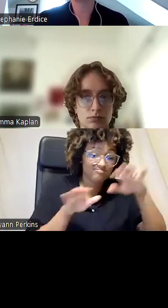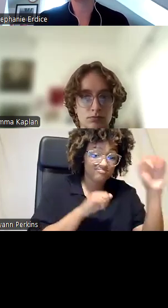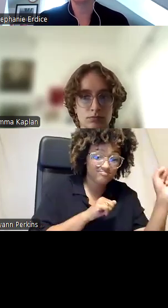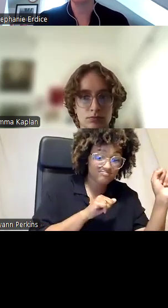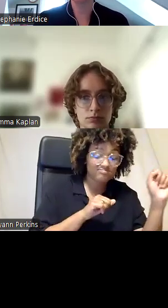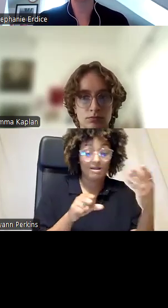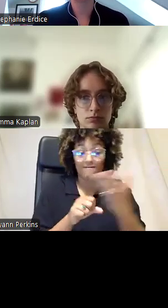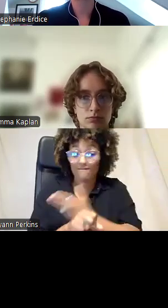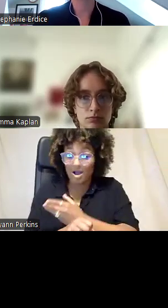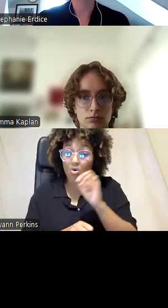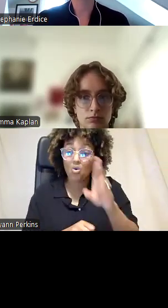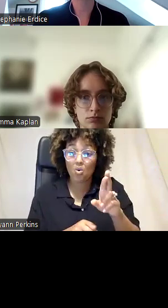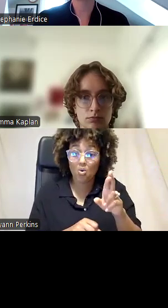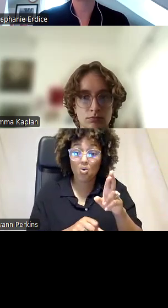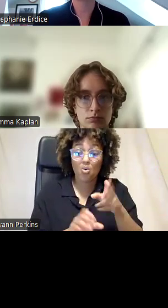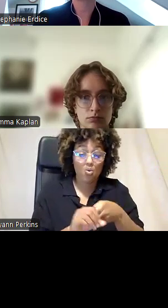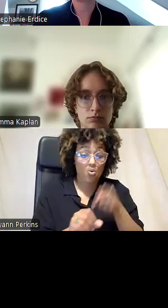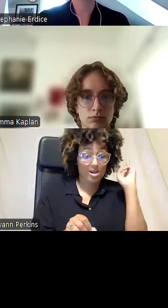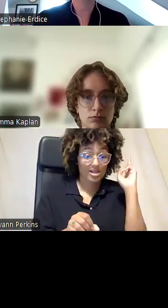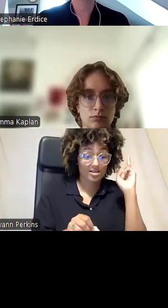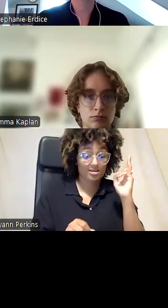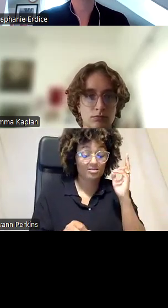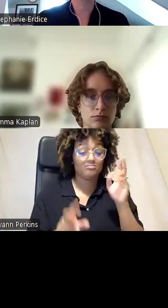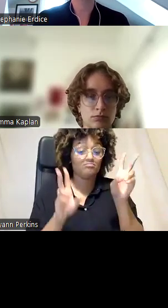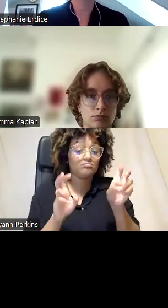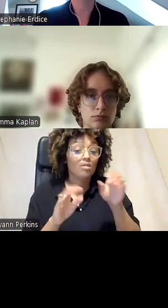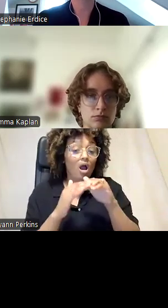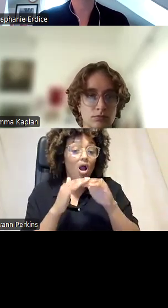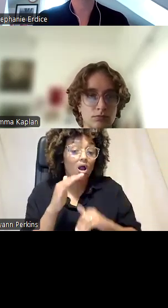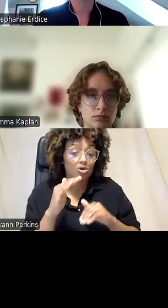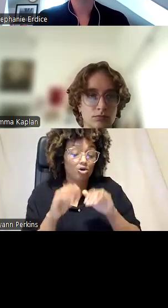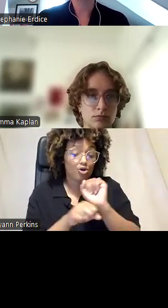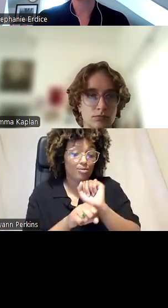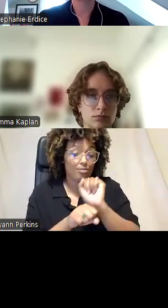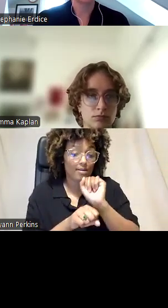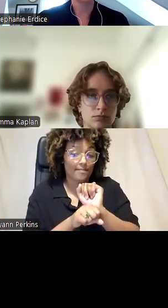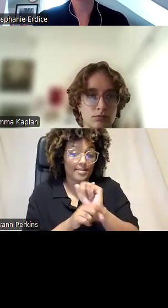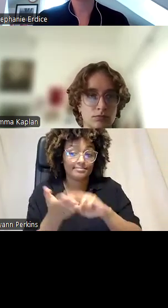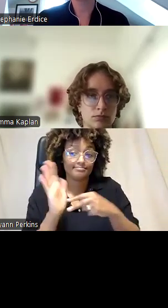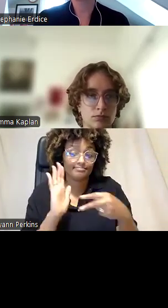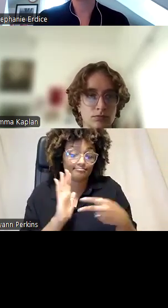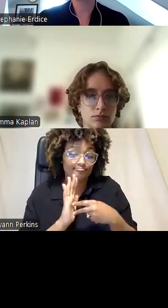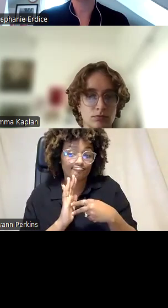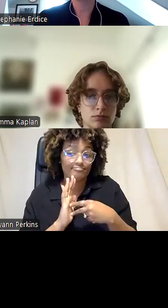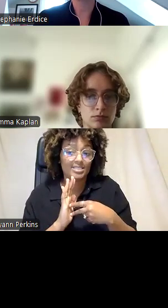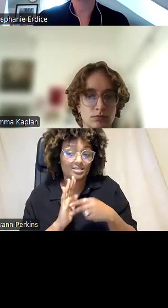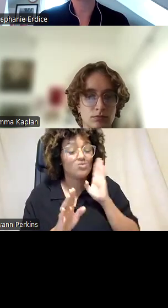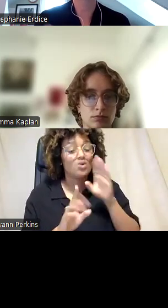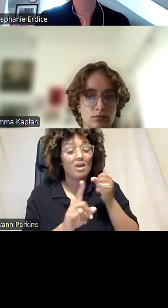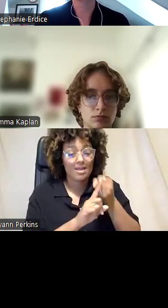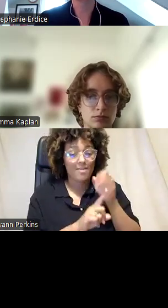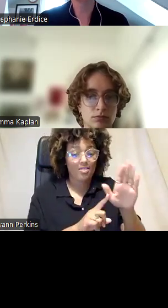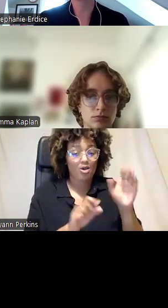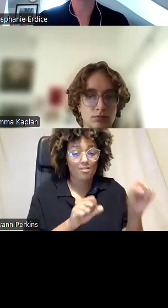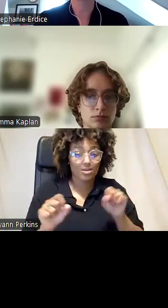call underemployment. So it could impact their ability to get a raise or their ability to